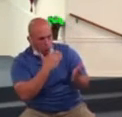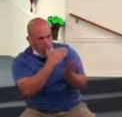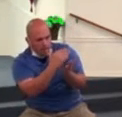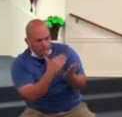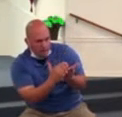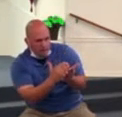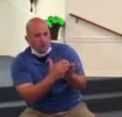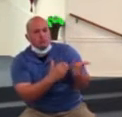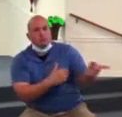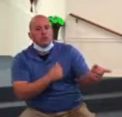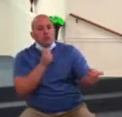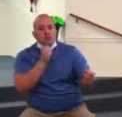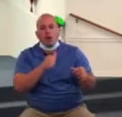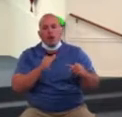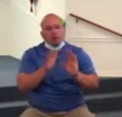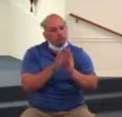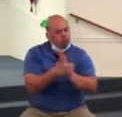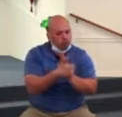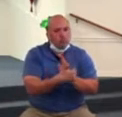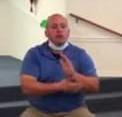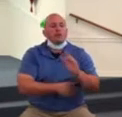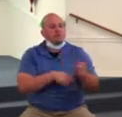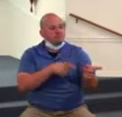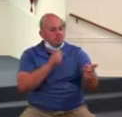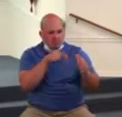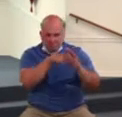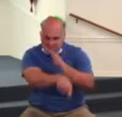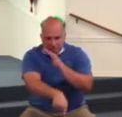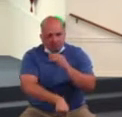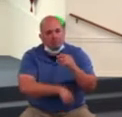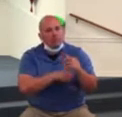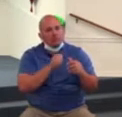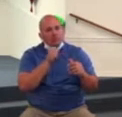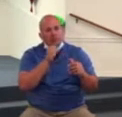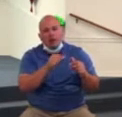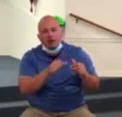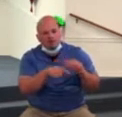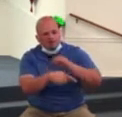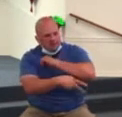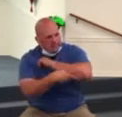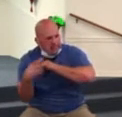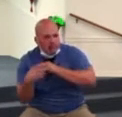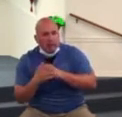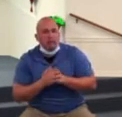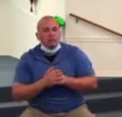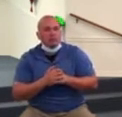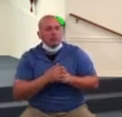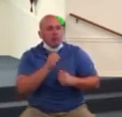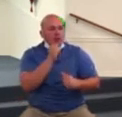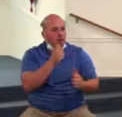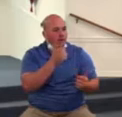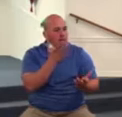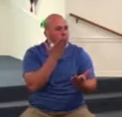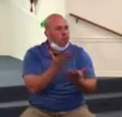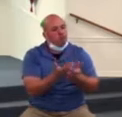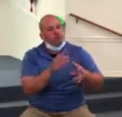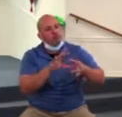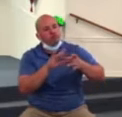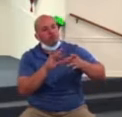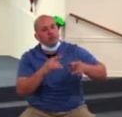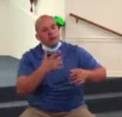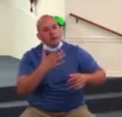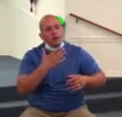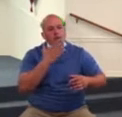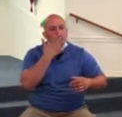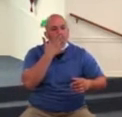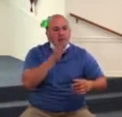not commit adultery. You shall not murder. You shall not steal. You shall not give false testimony. Honor your father and